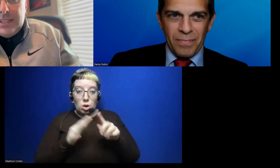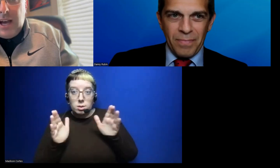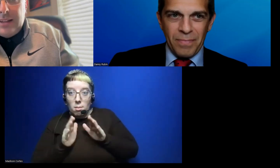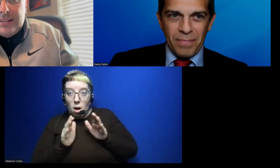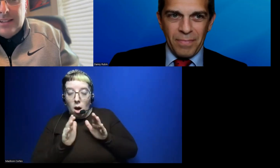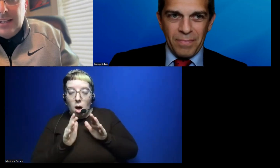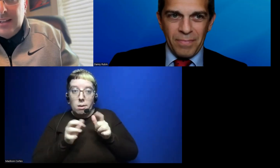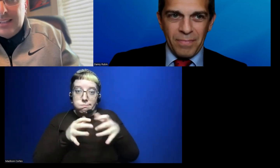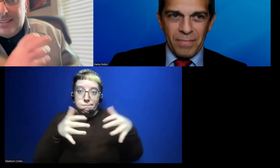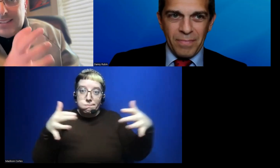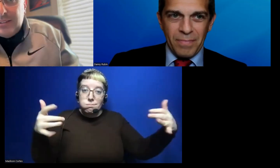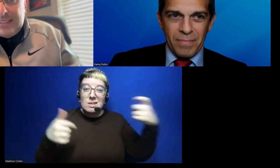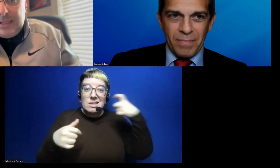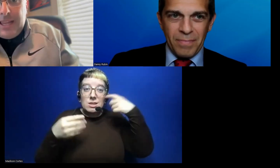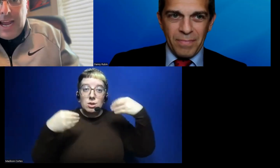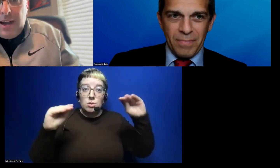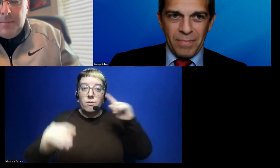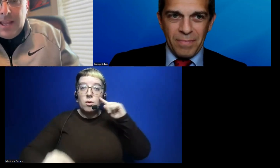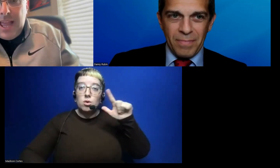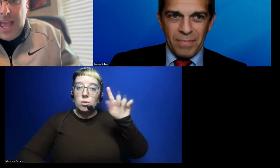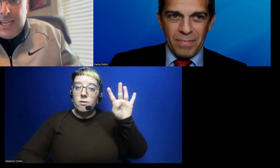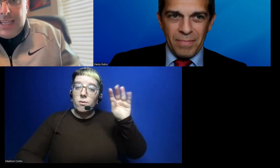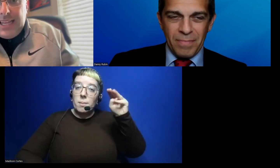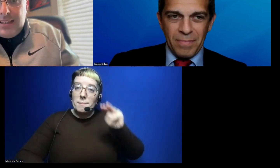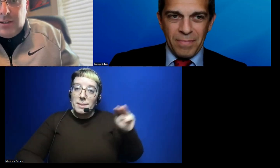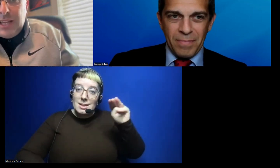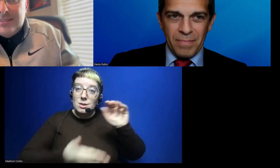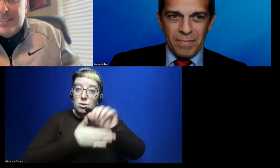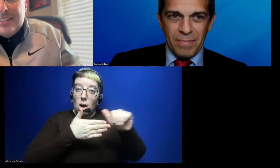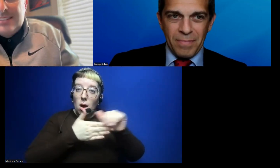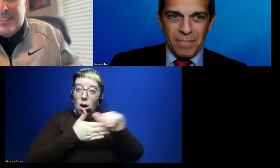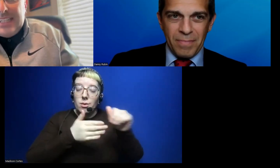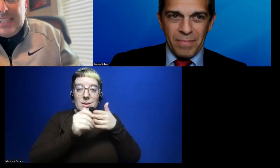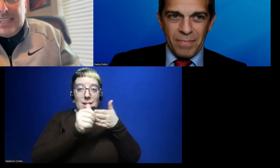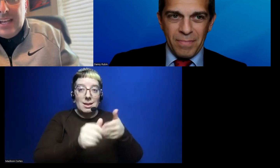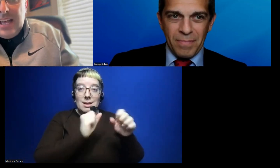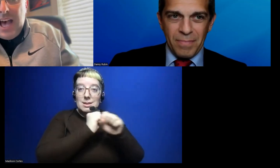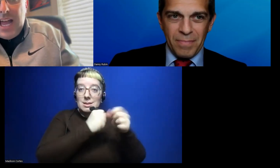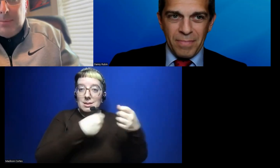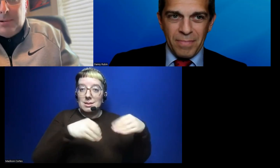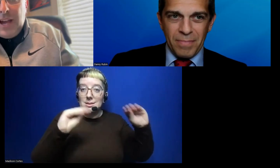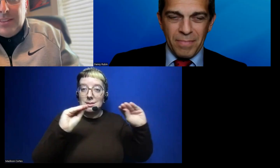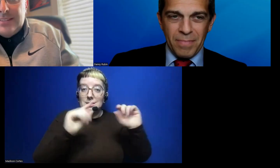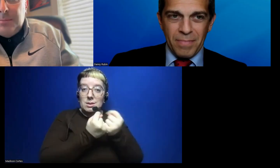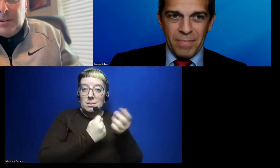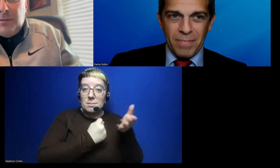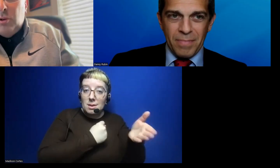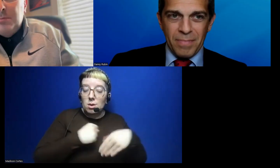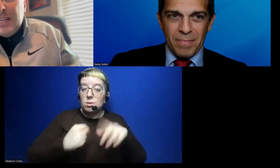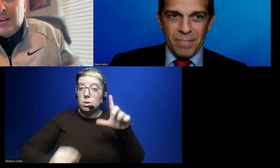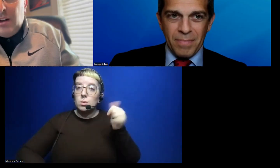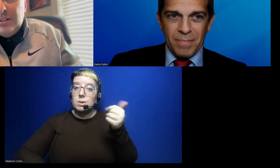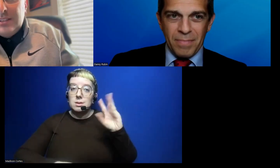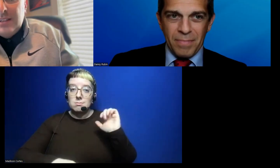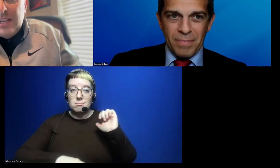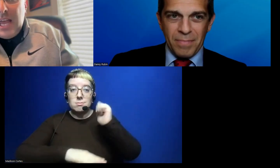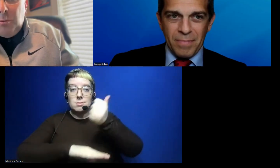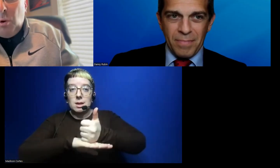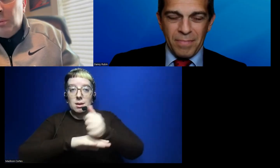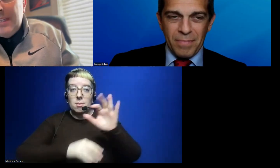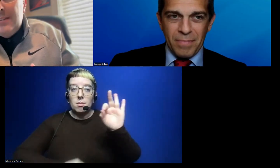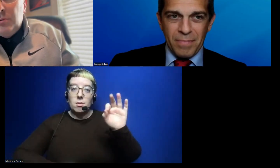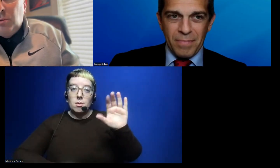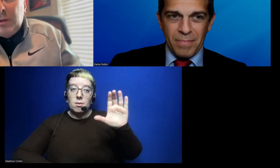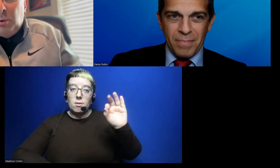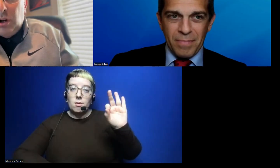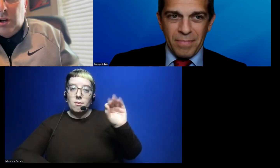$24 million. Led the sales team there. And in 2016, I helped to found this company, Fulcrum Technologies. And